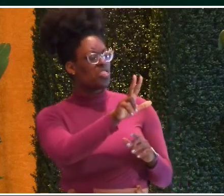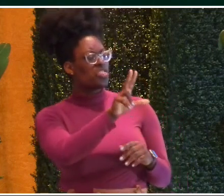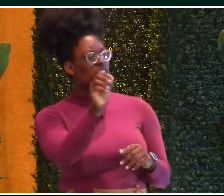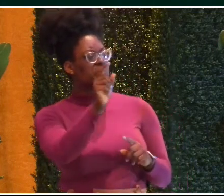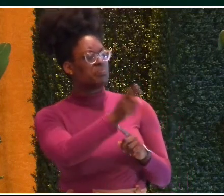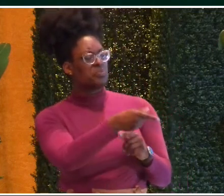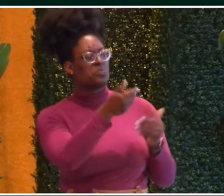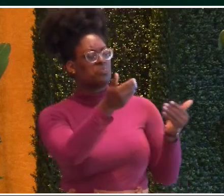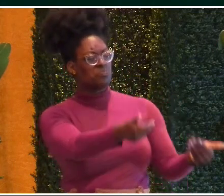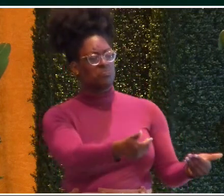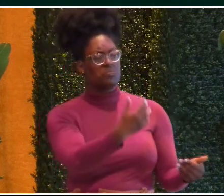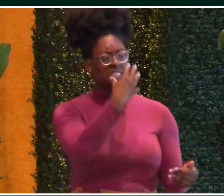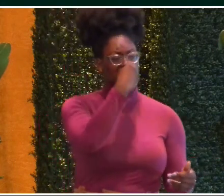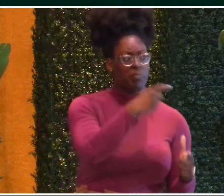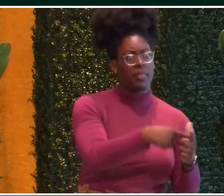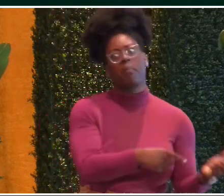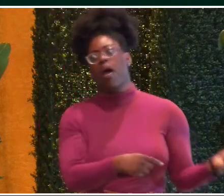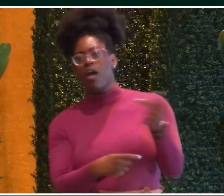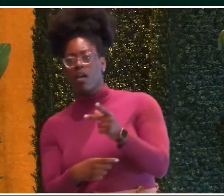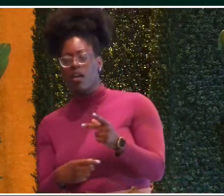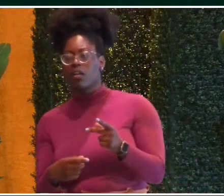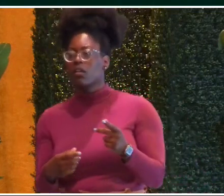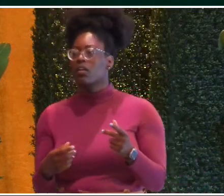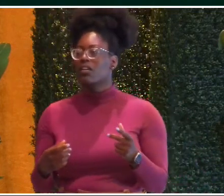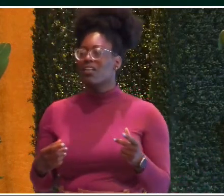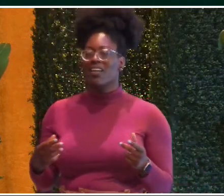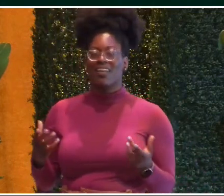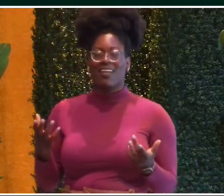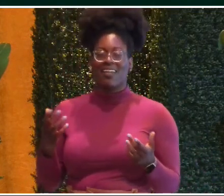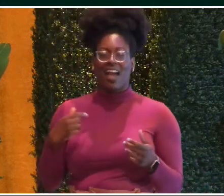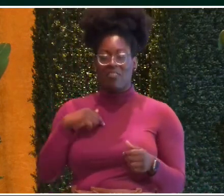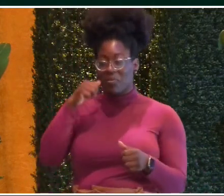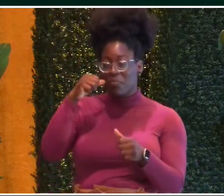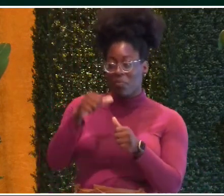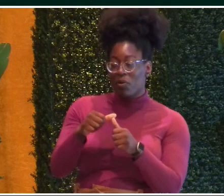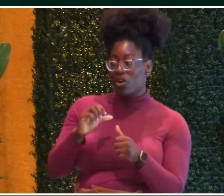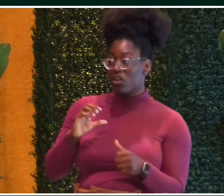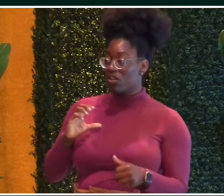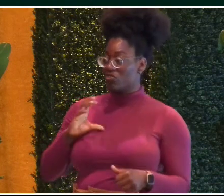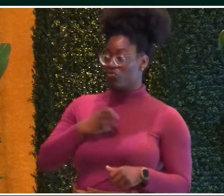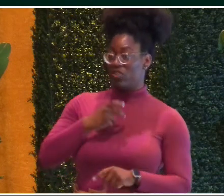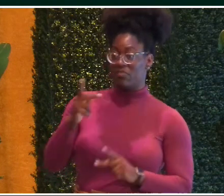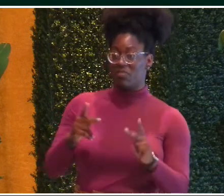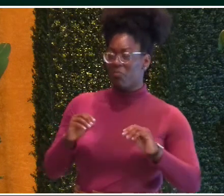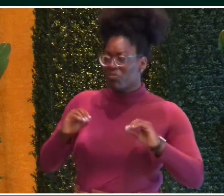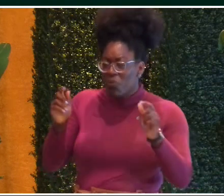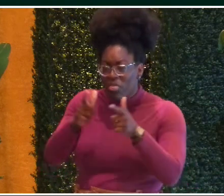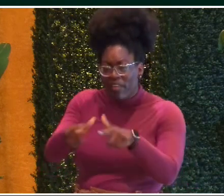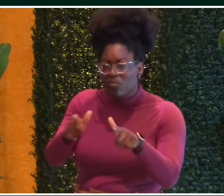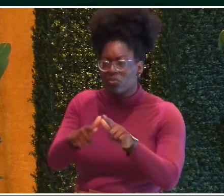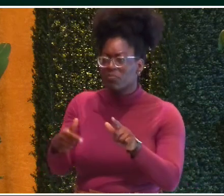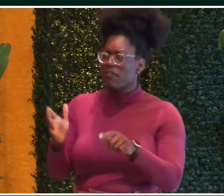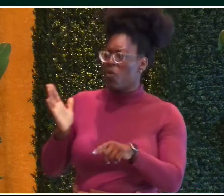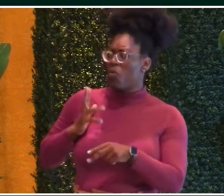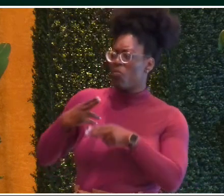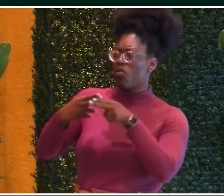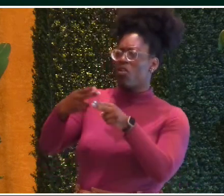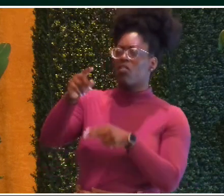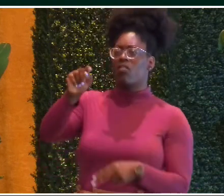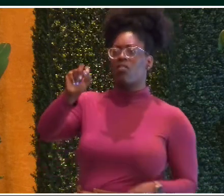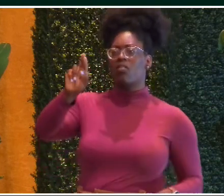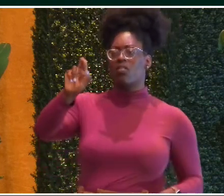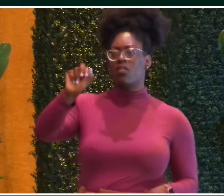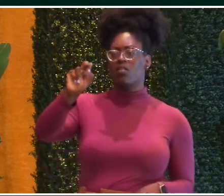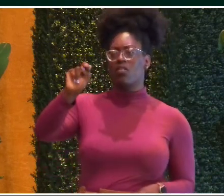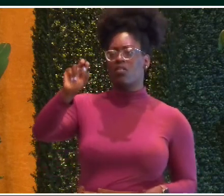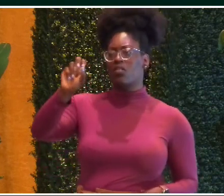call themselves trans folks. They called themselves, some of them, transvestites. They had different language for that, right? But there weren't